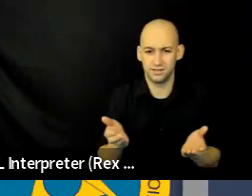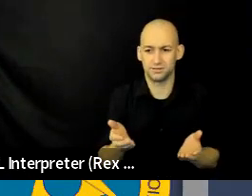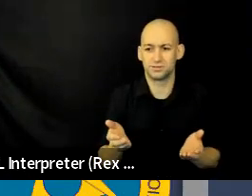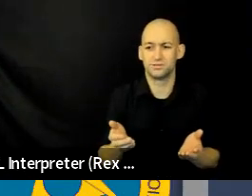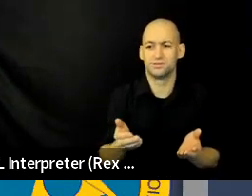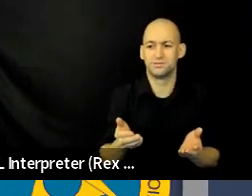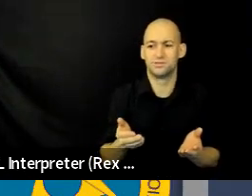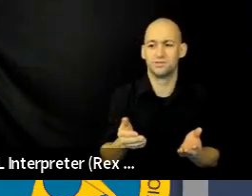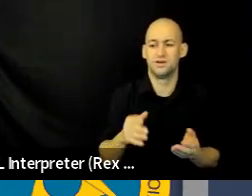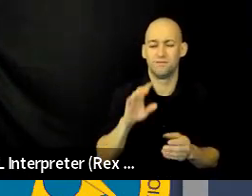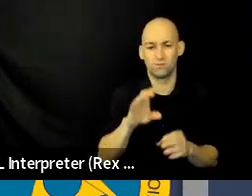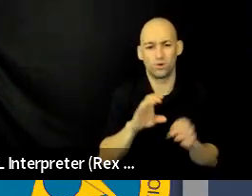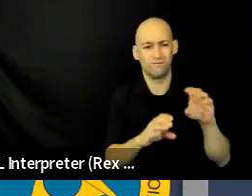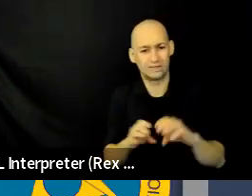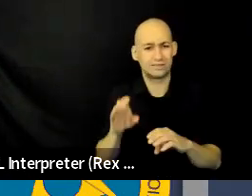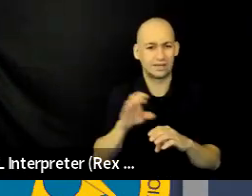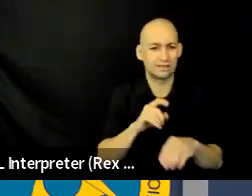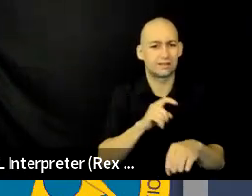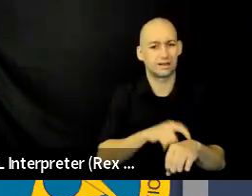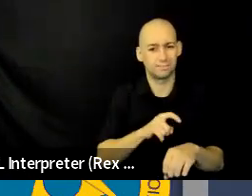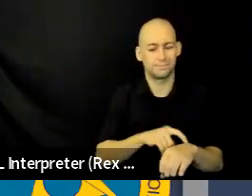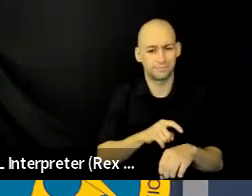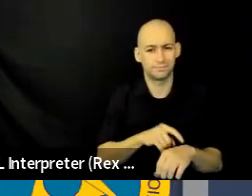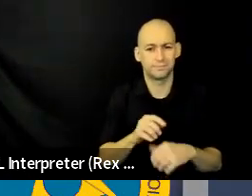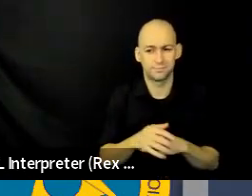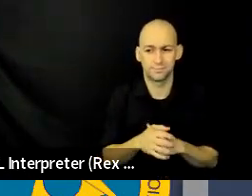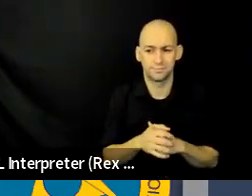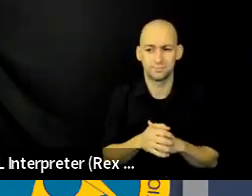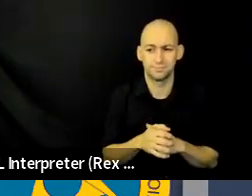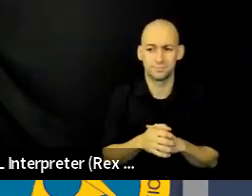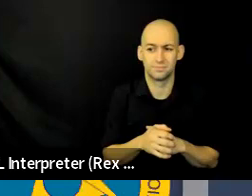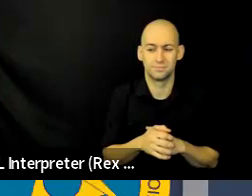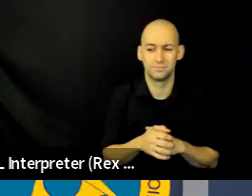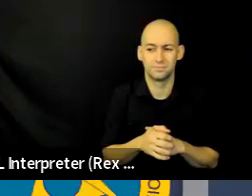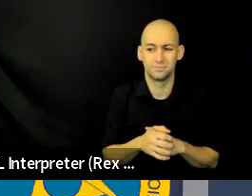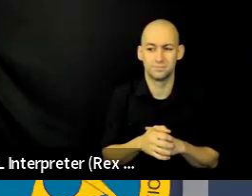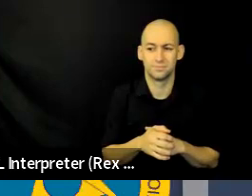for really investing the time. It's